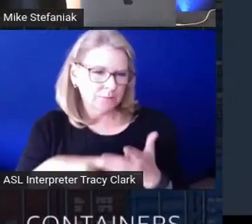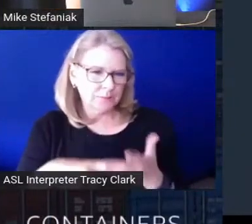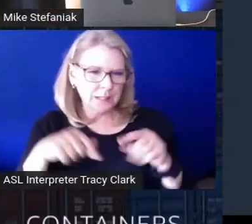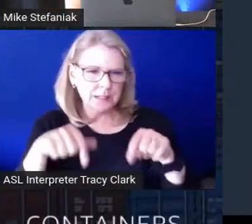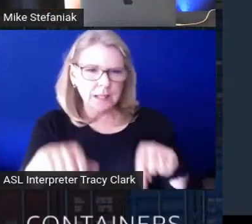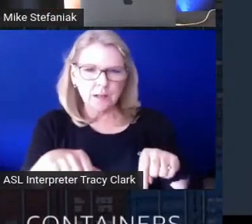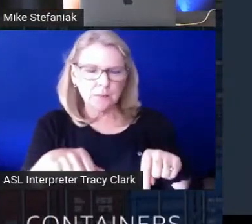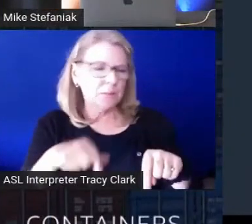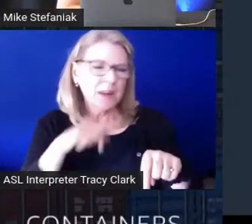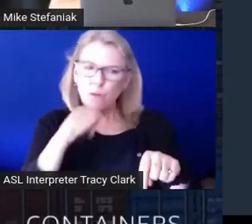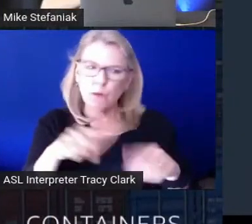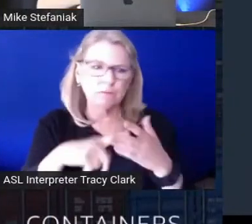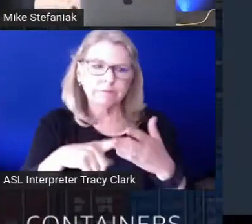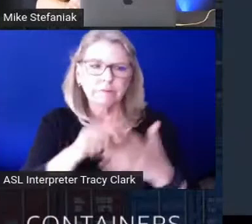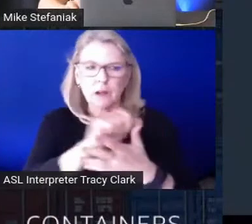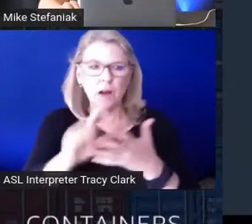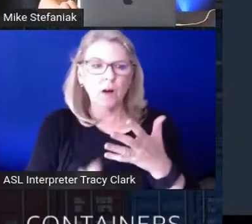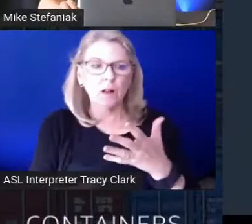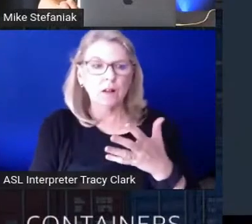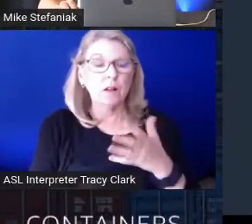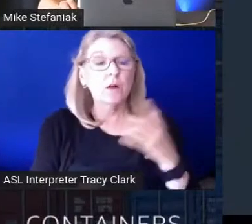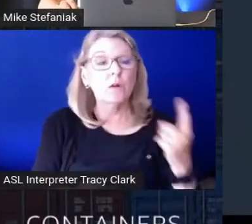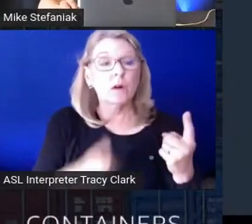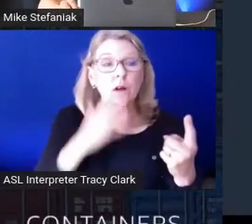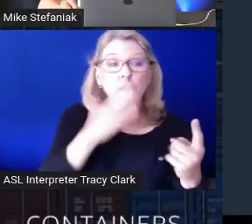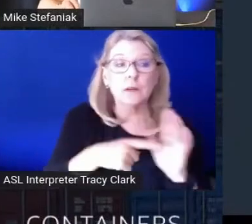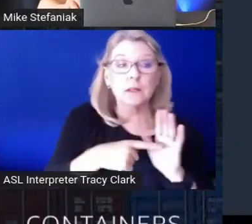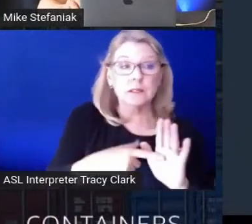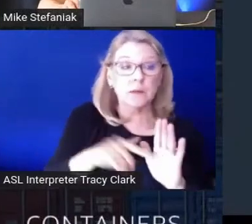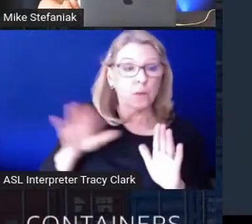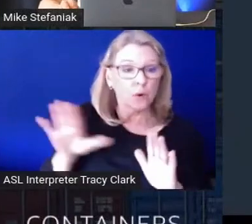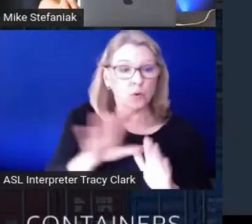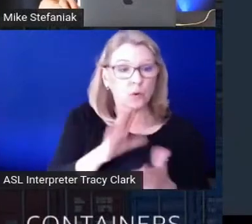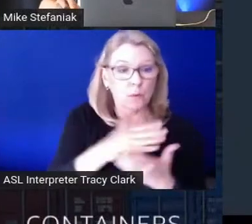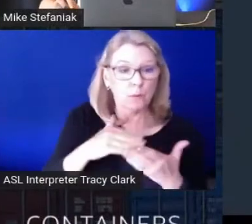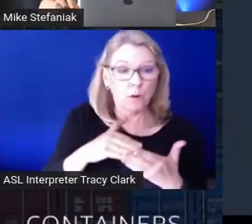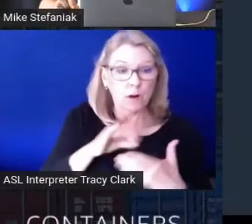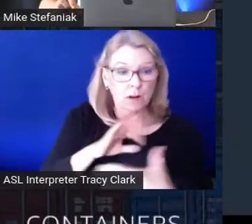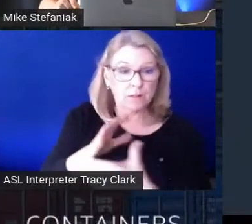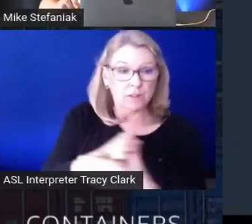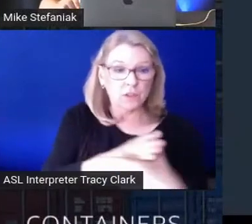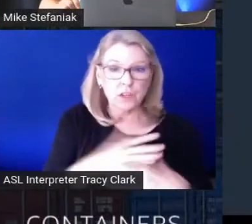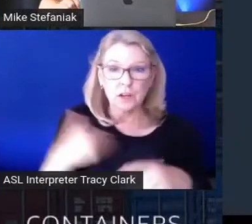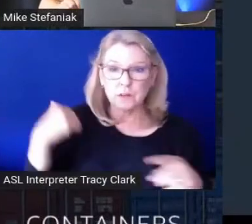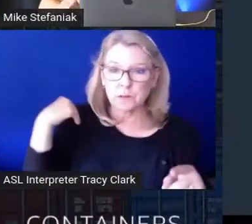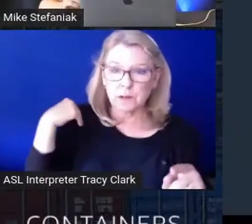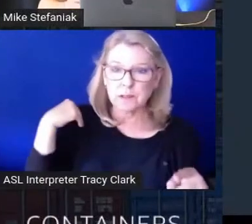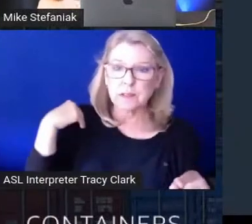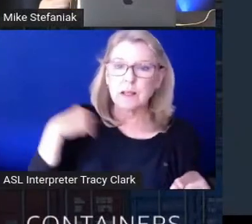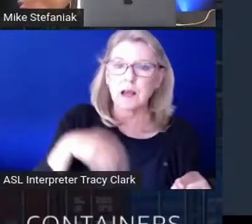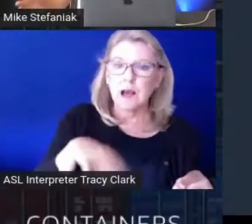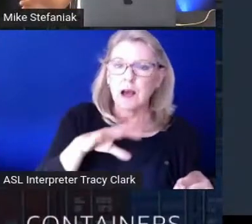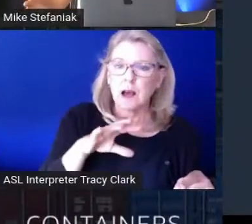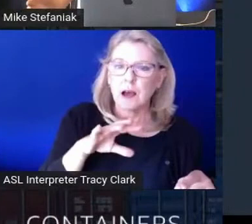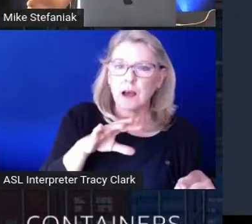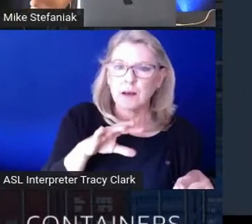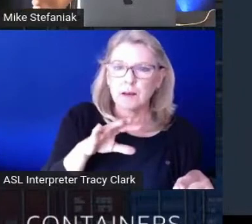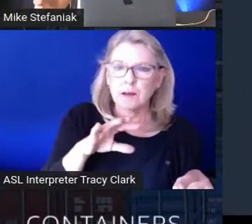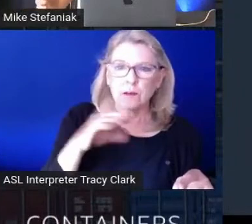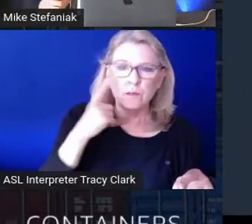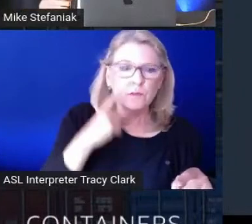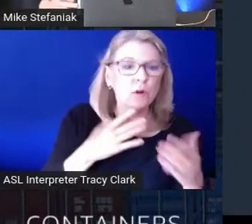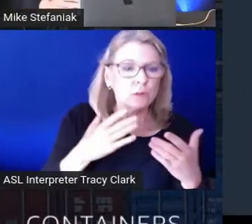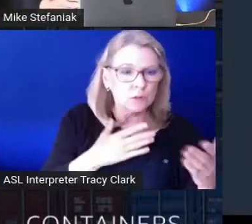example of your side of the shared responsibility model is IAM roles for service accounts. So while you can give permissions to